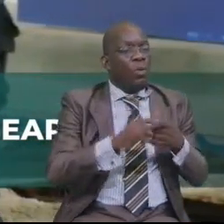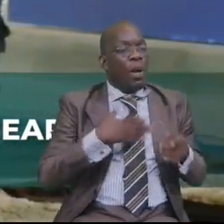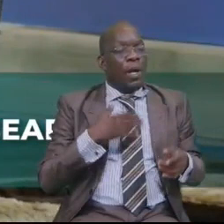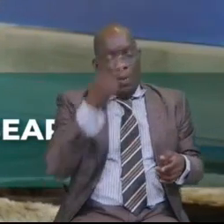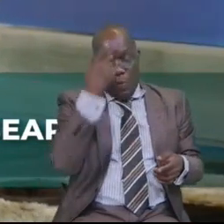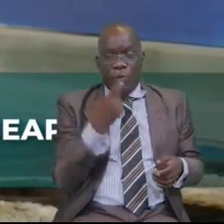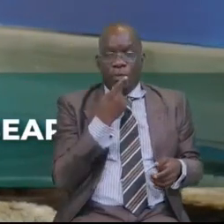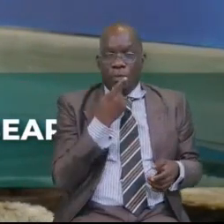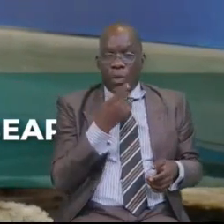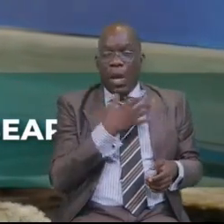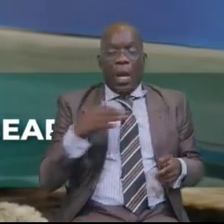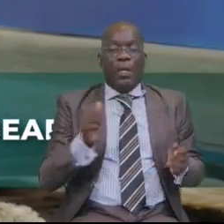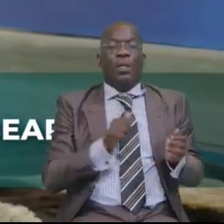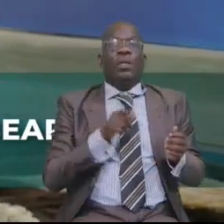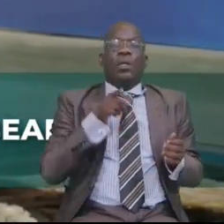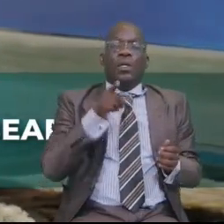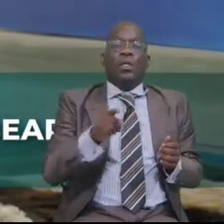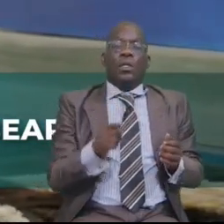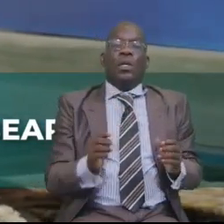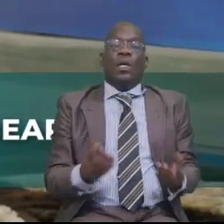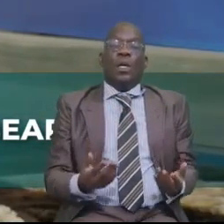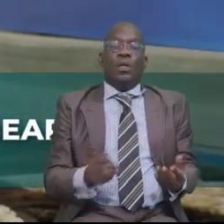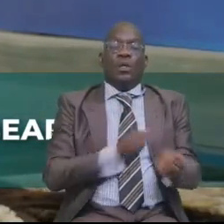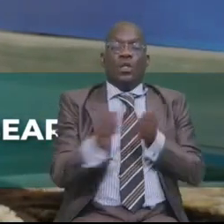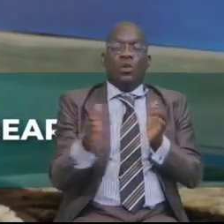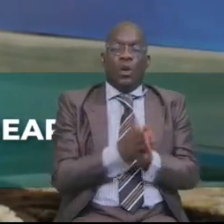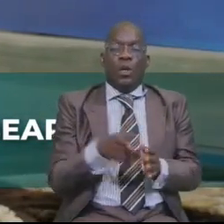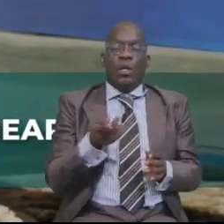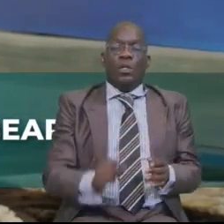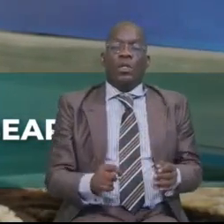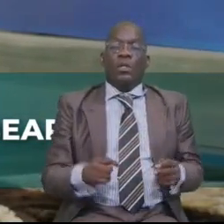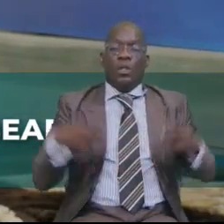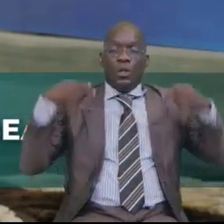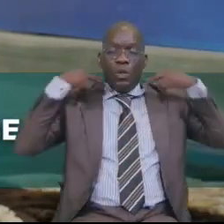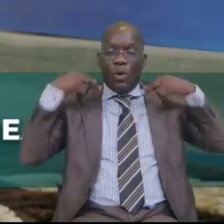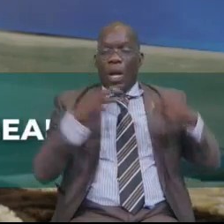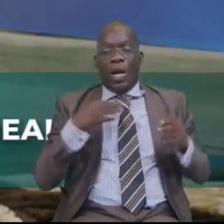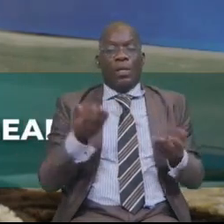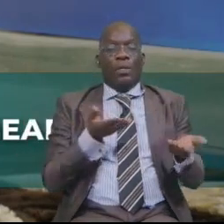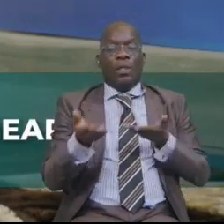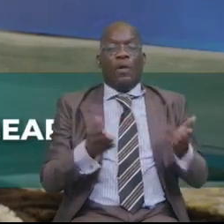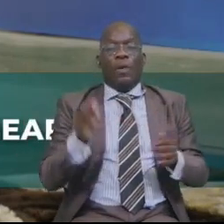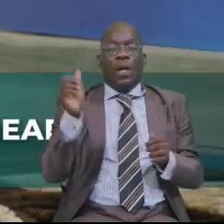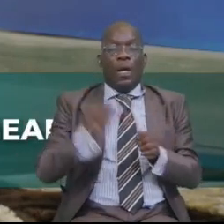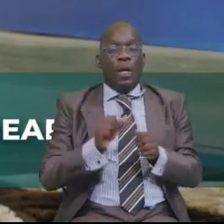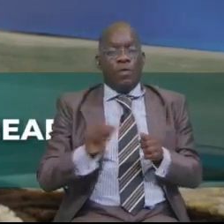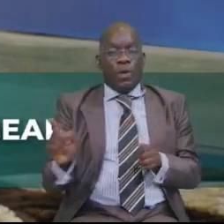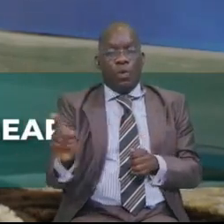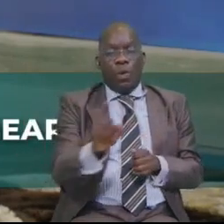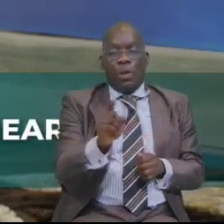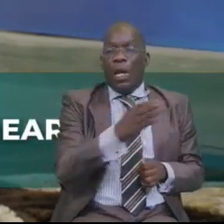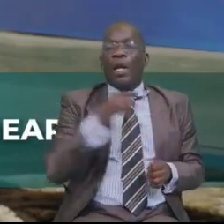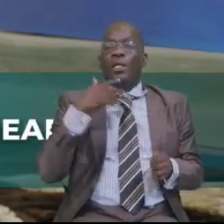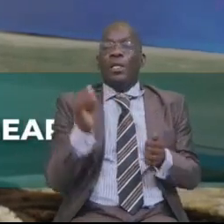he burnt the yoke of oxen. And then he served everybody. And he said bye-bye.